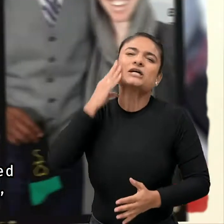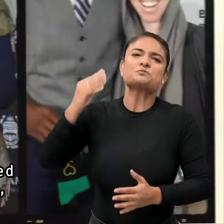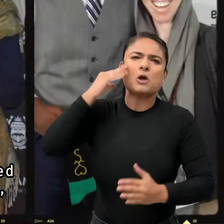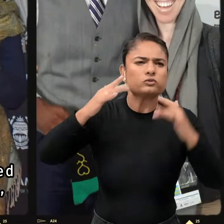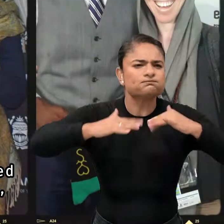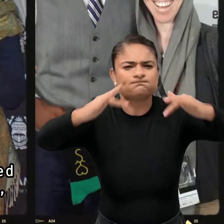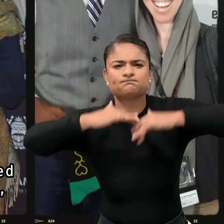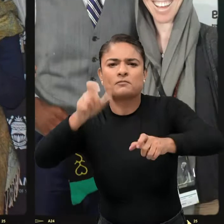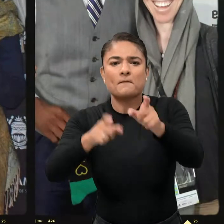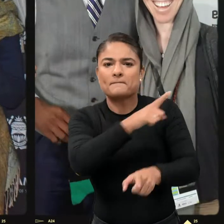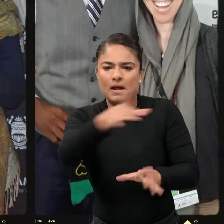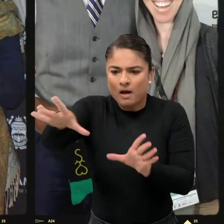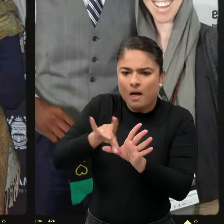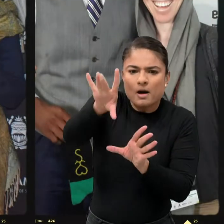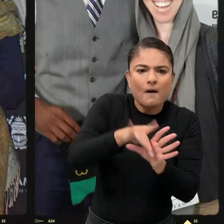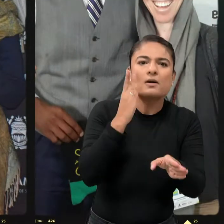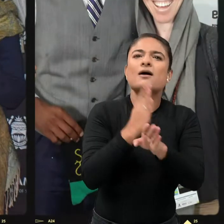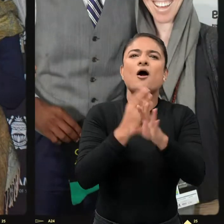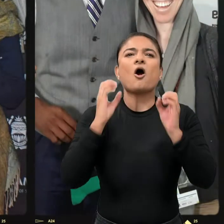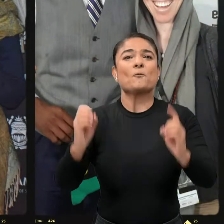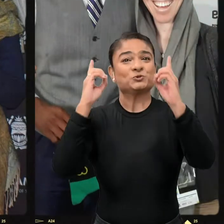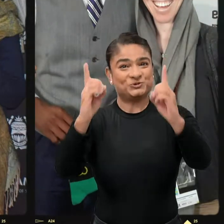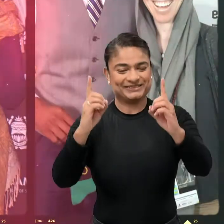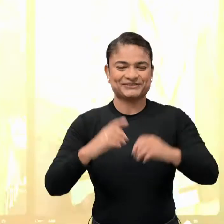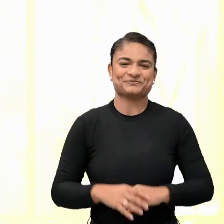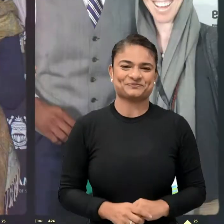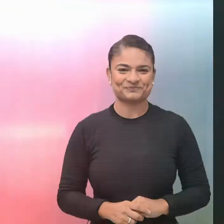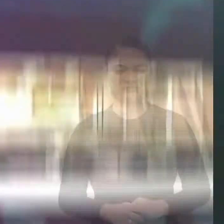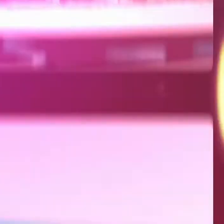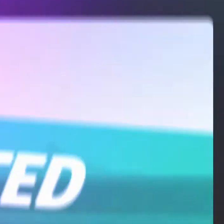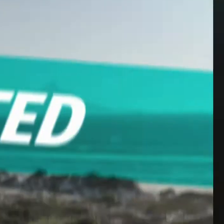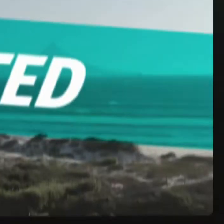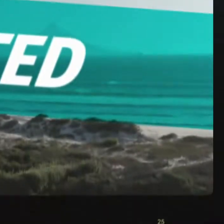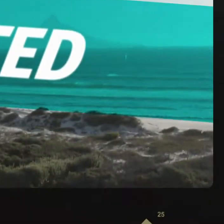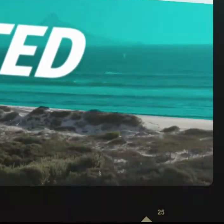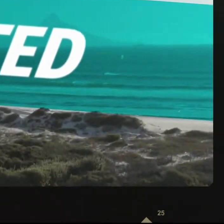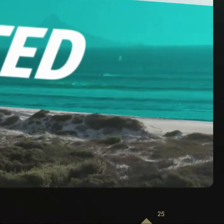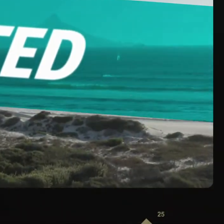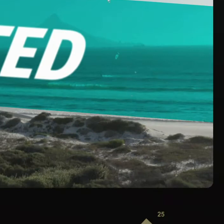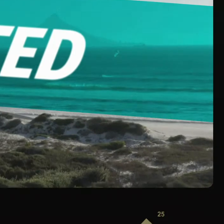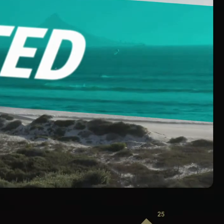for social justice, as well as exploring economic opportunities.